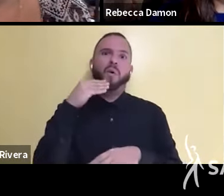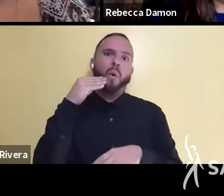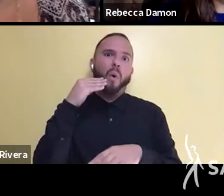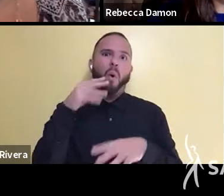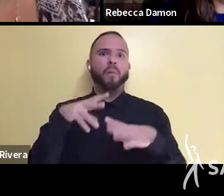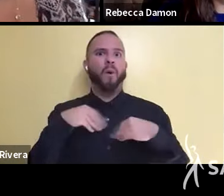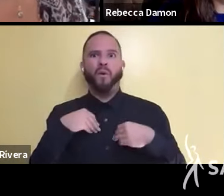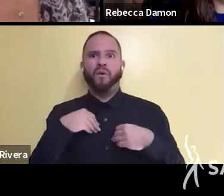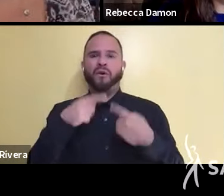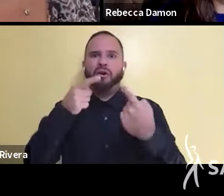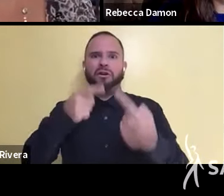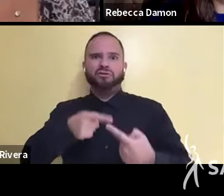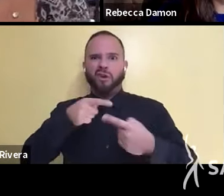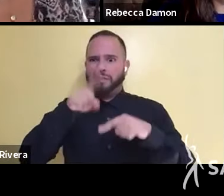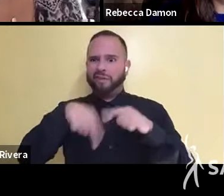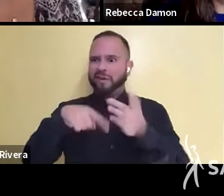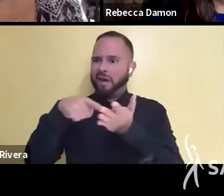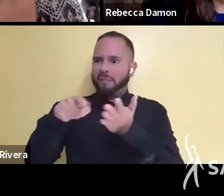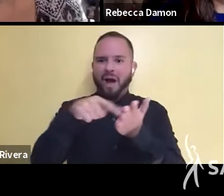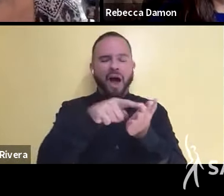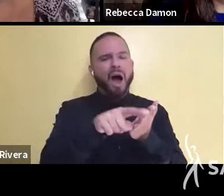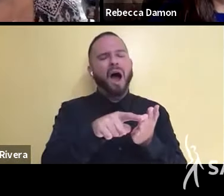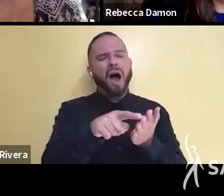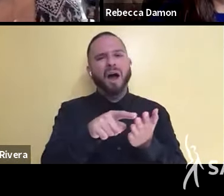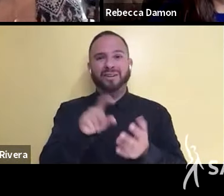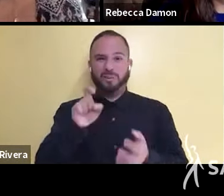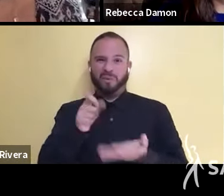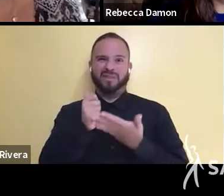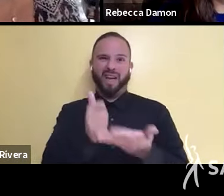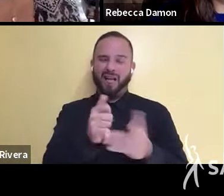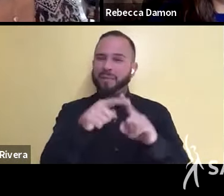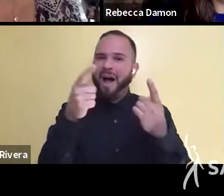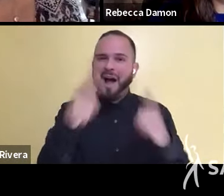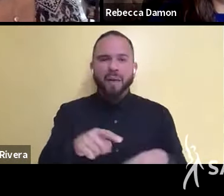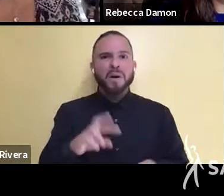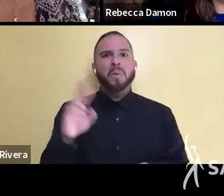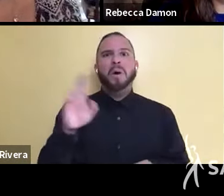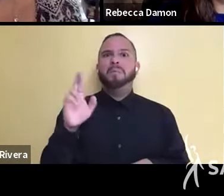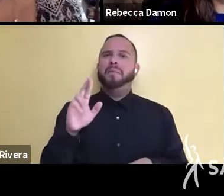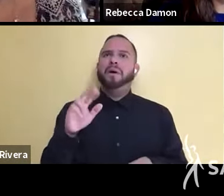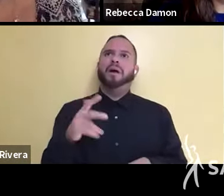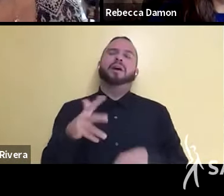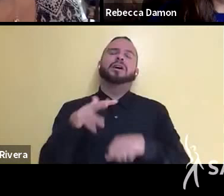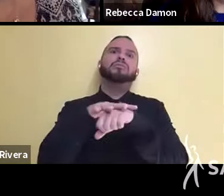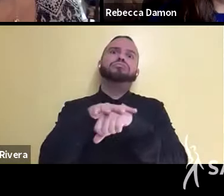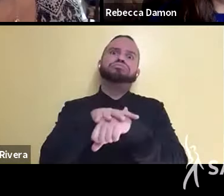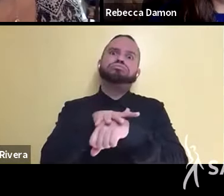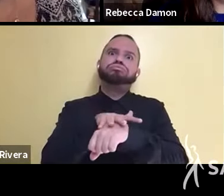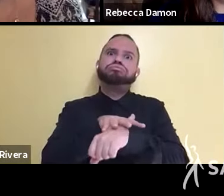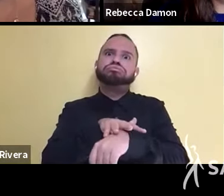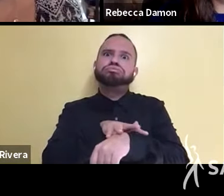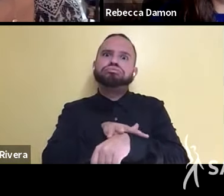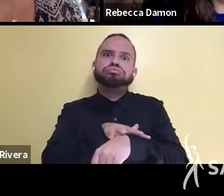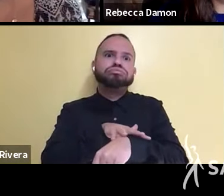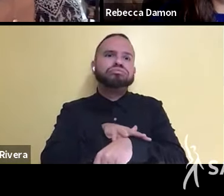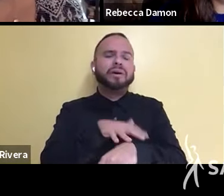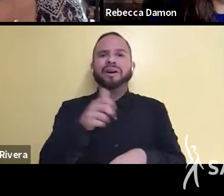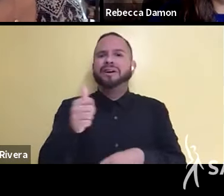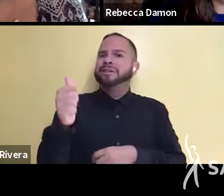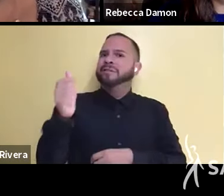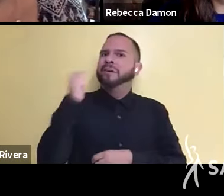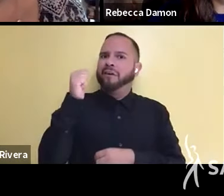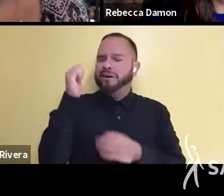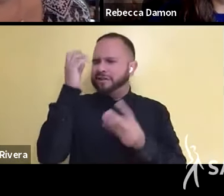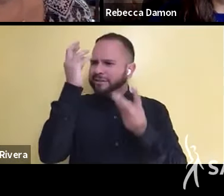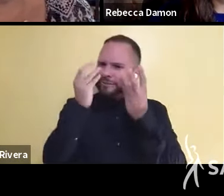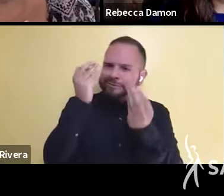bills. But Republicans are dragging their feet and have refused to consider it in these 3 months since